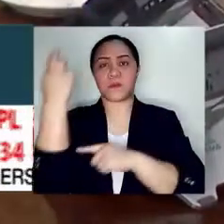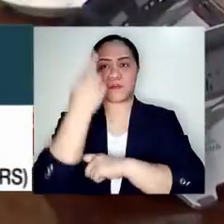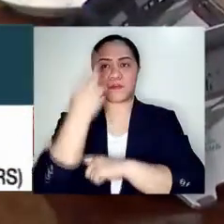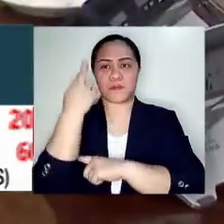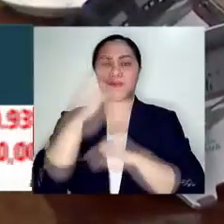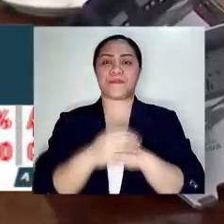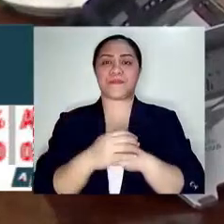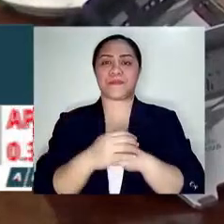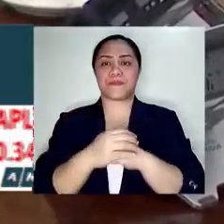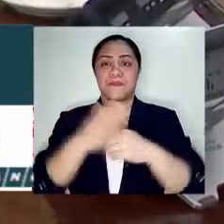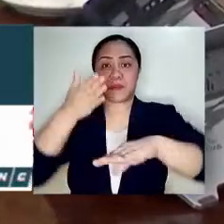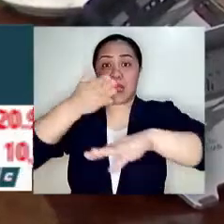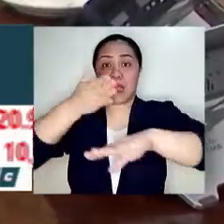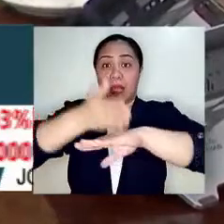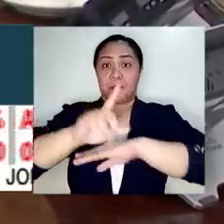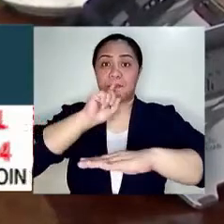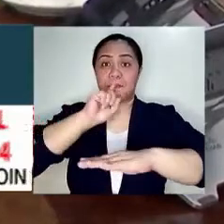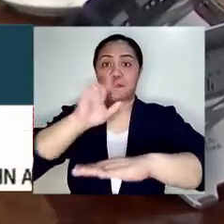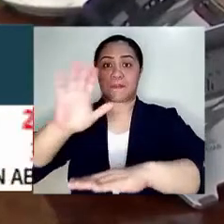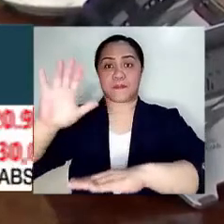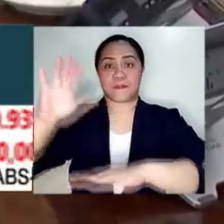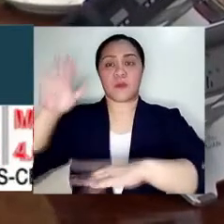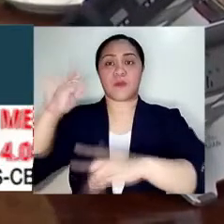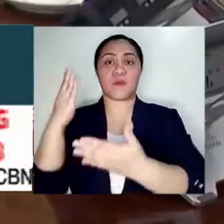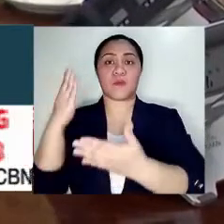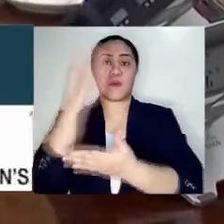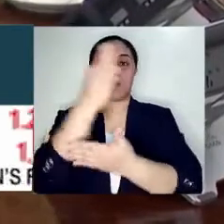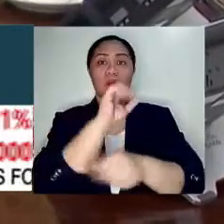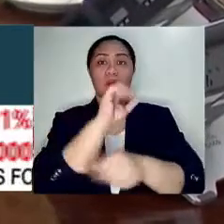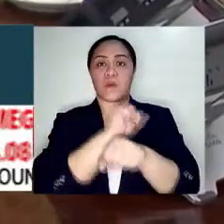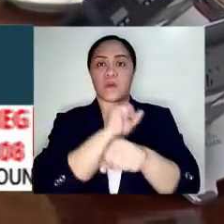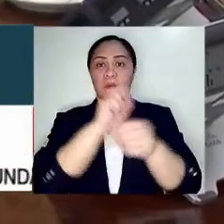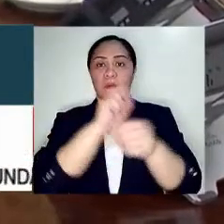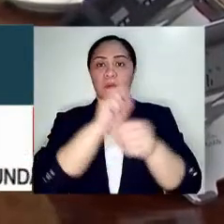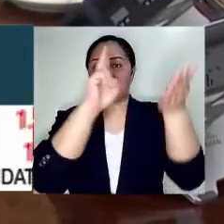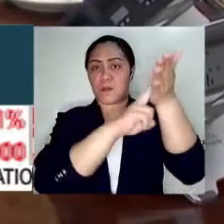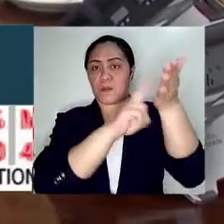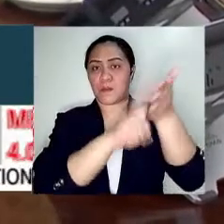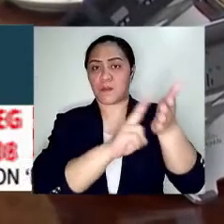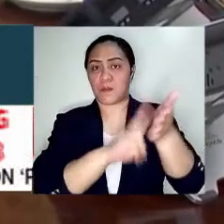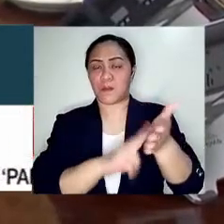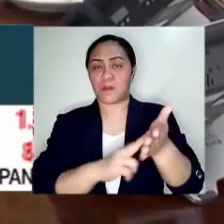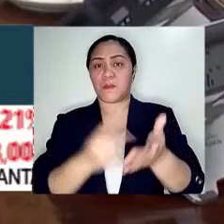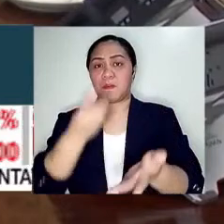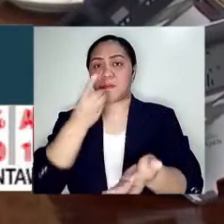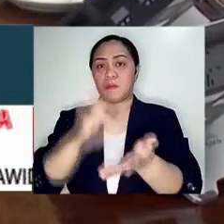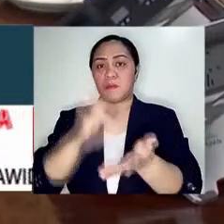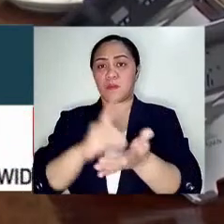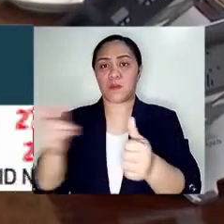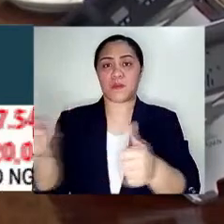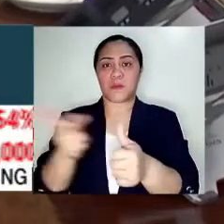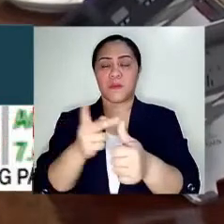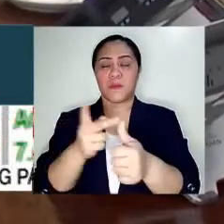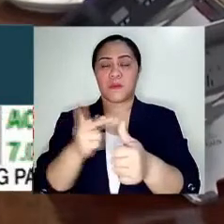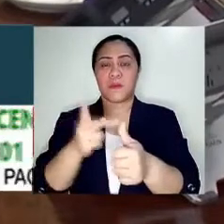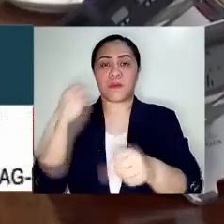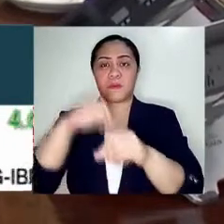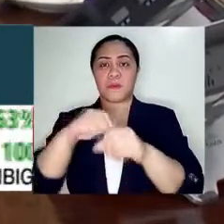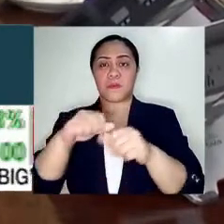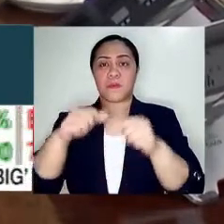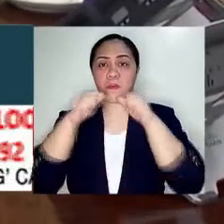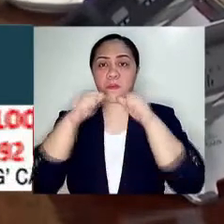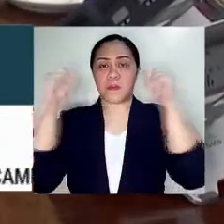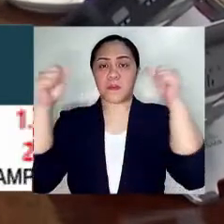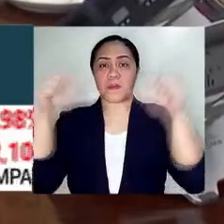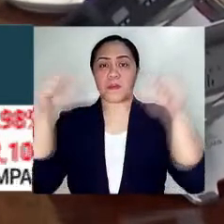inauguration, Biden immediately went to work, signing his first few official documents as president, including the inaugural declaration, cabinet nominations,